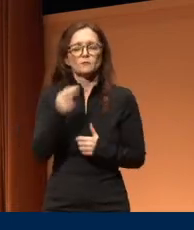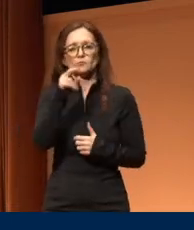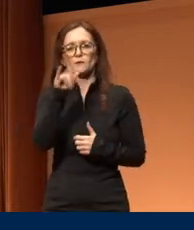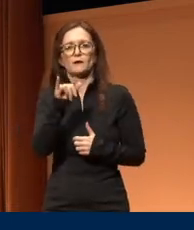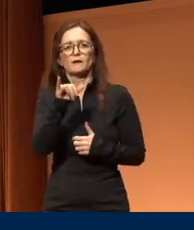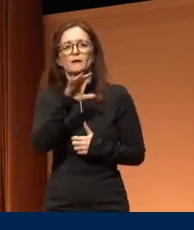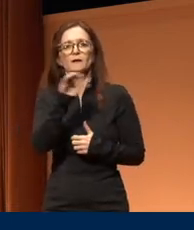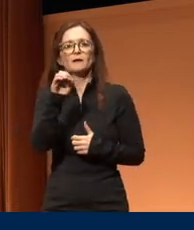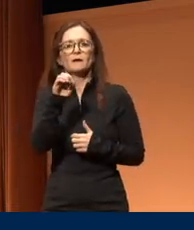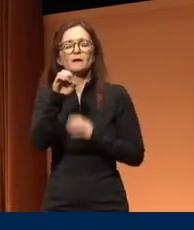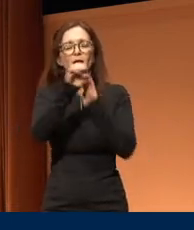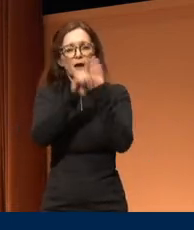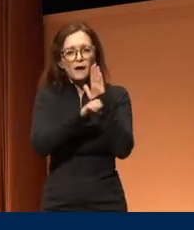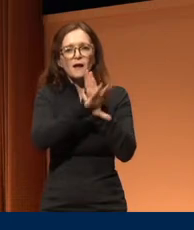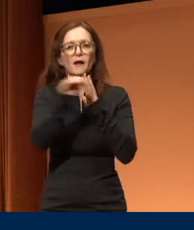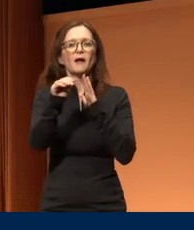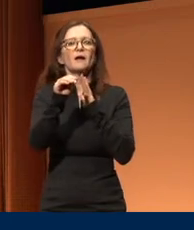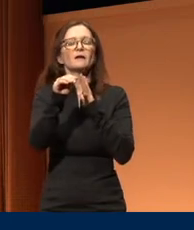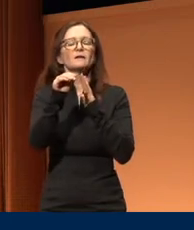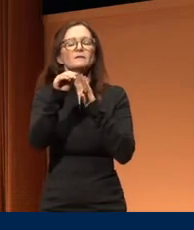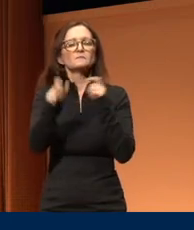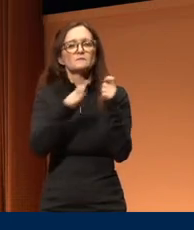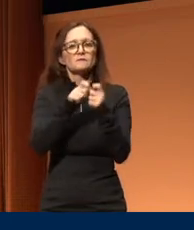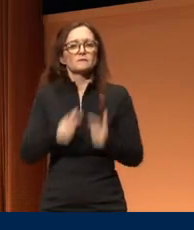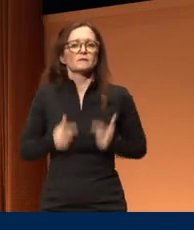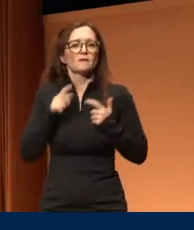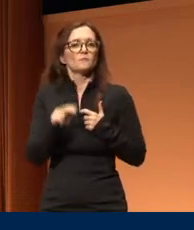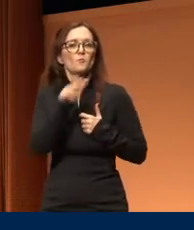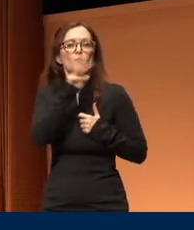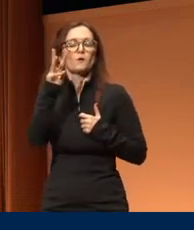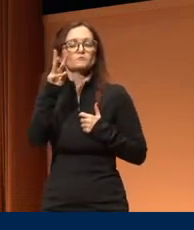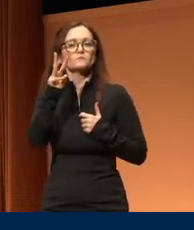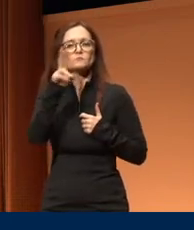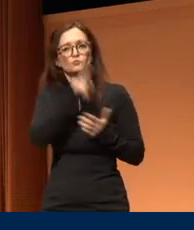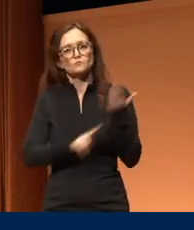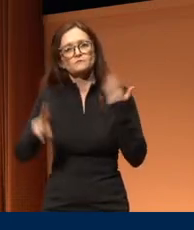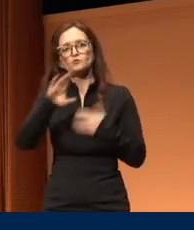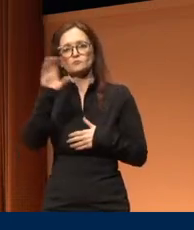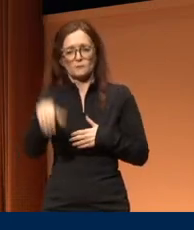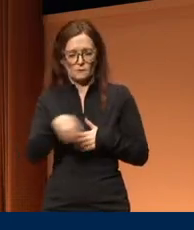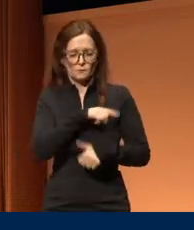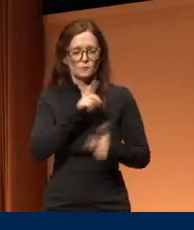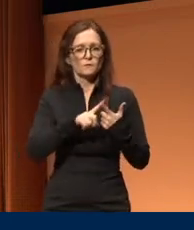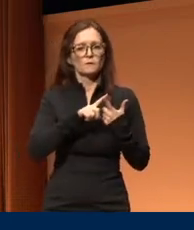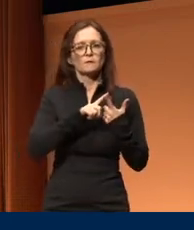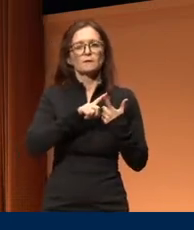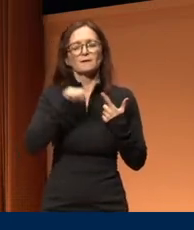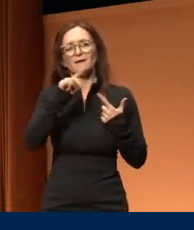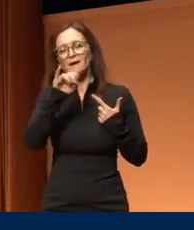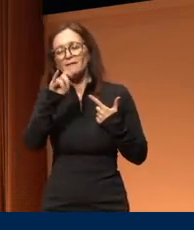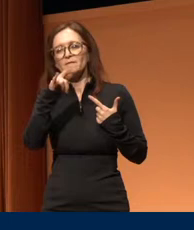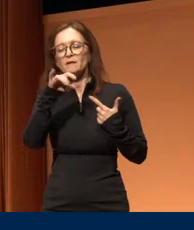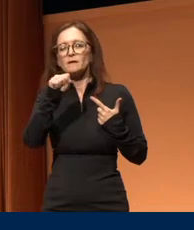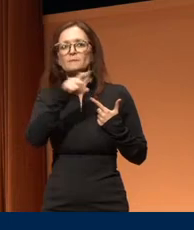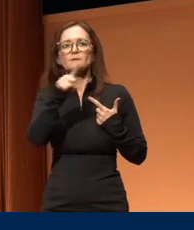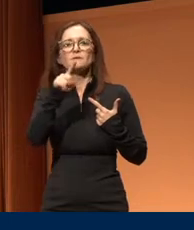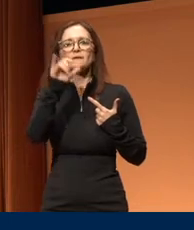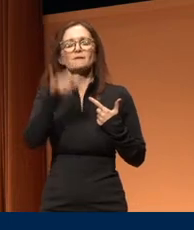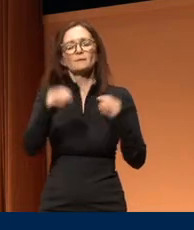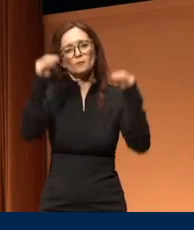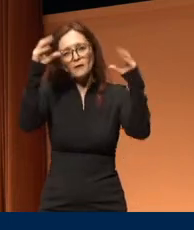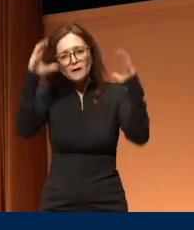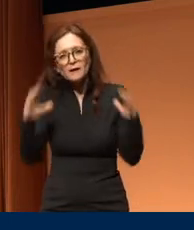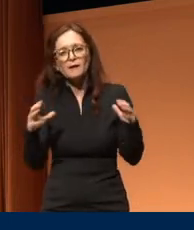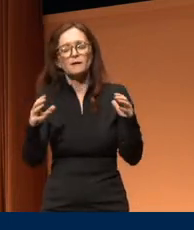in Ethics and Civic Life at Northwestern University, Ann Phillips, Emeritus Professor